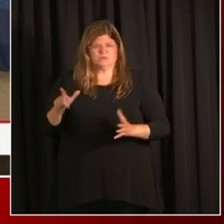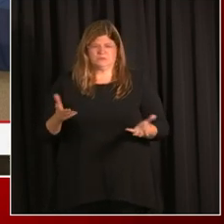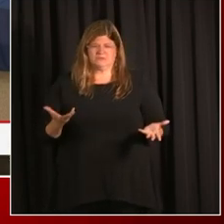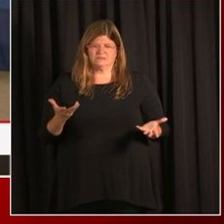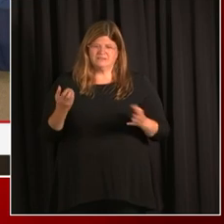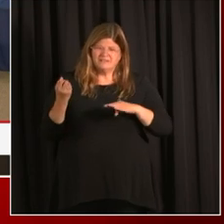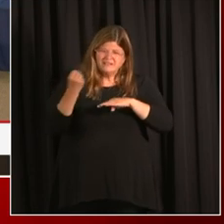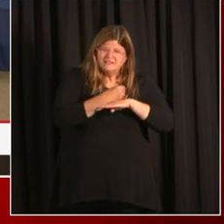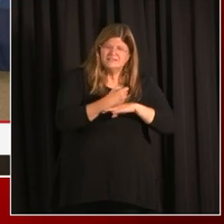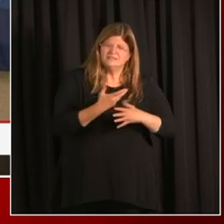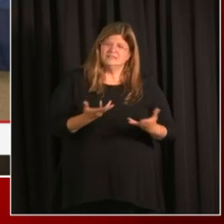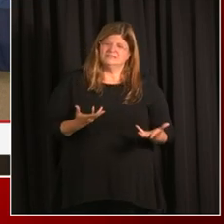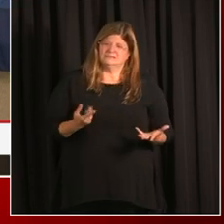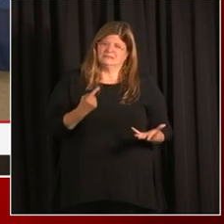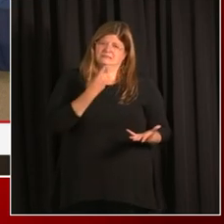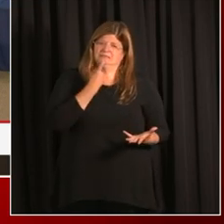again?